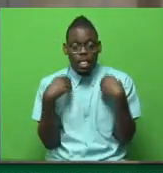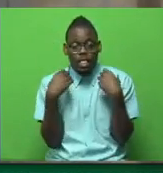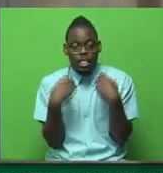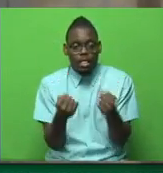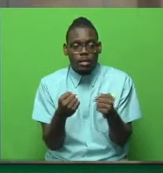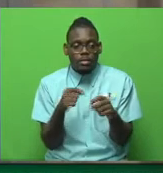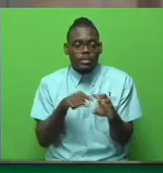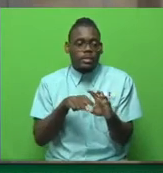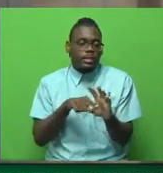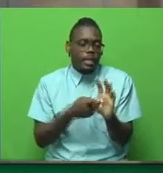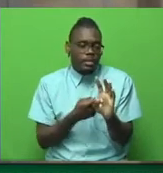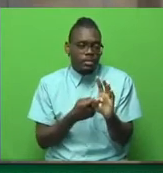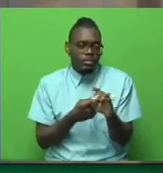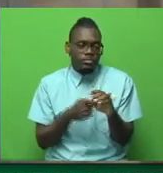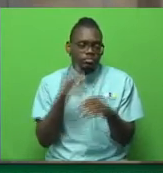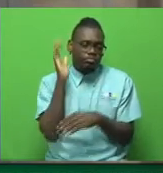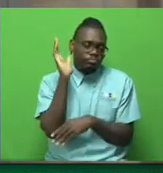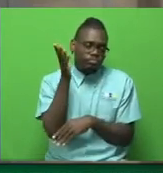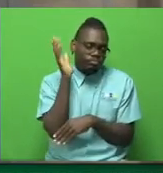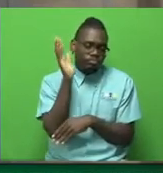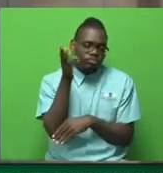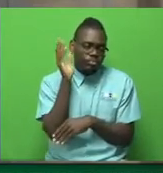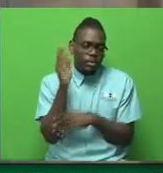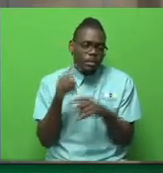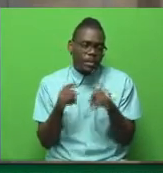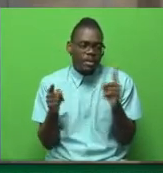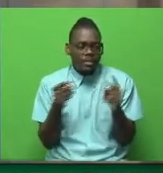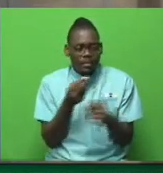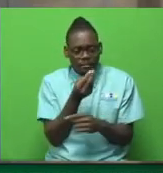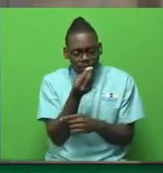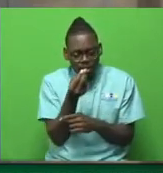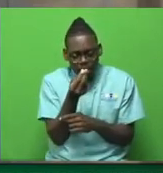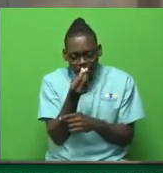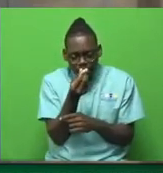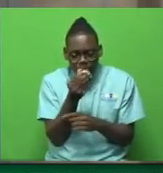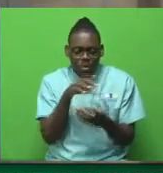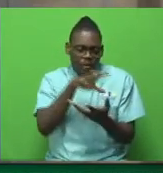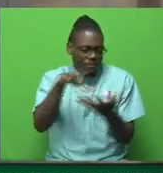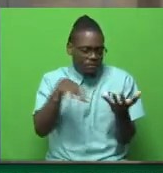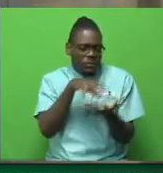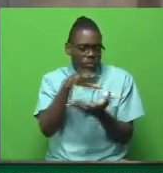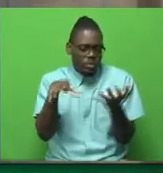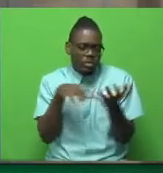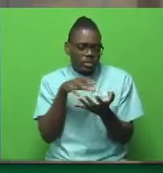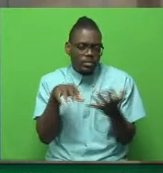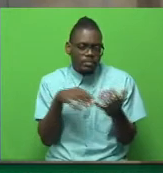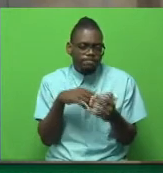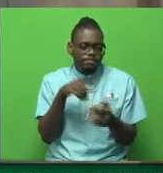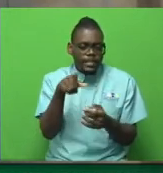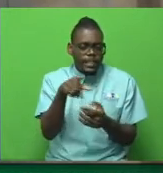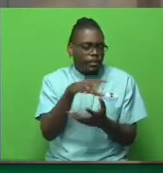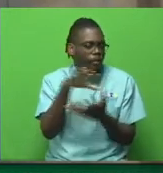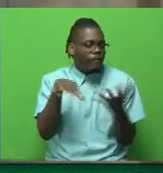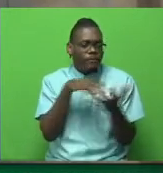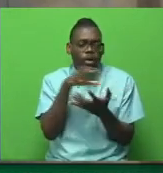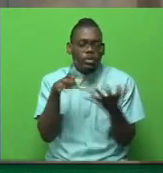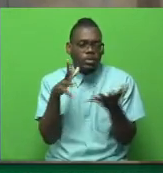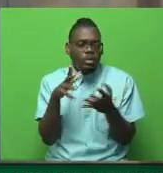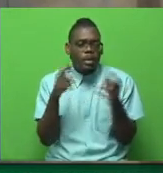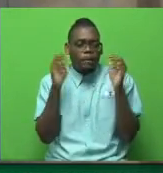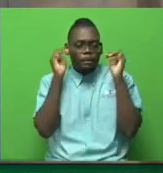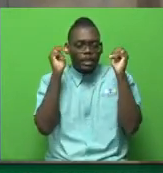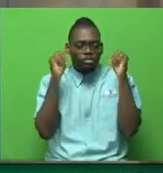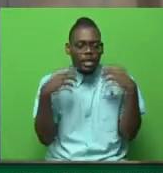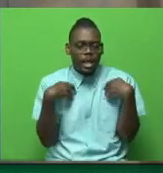contribution a bit confused he he was confused of which Ministry he represented he started off speaking about